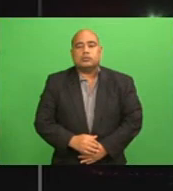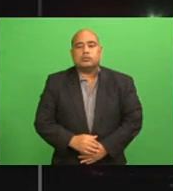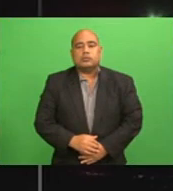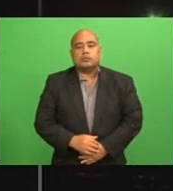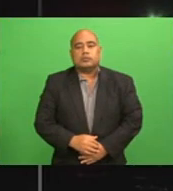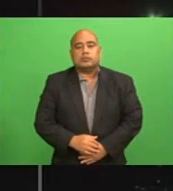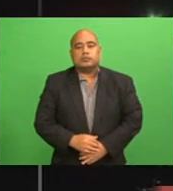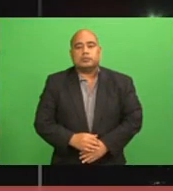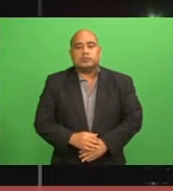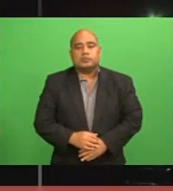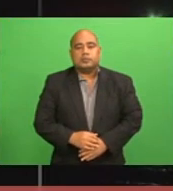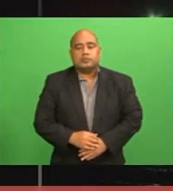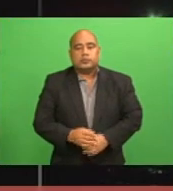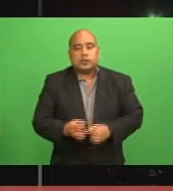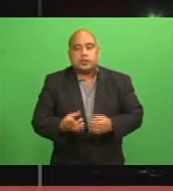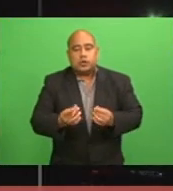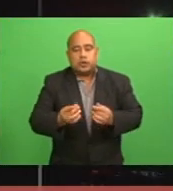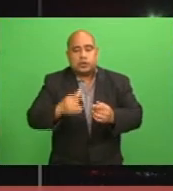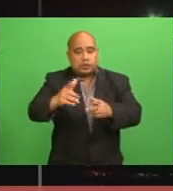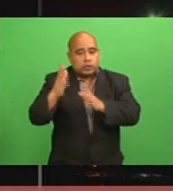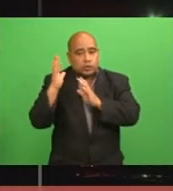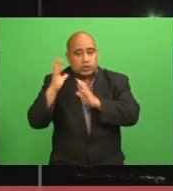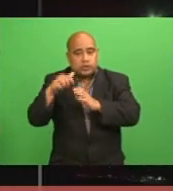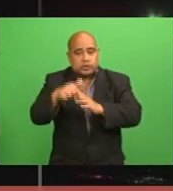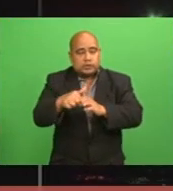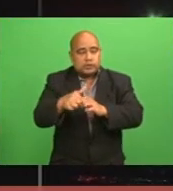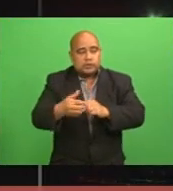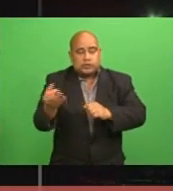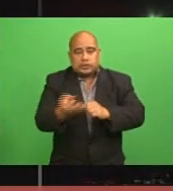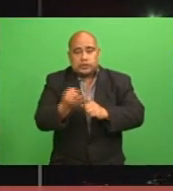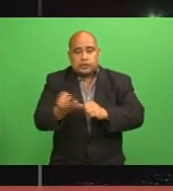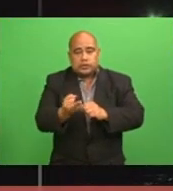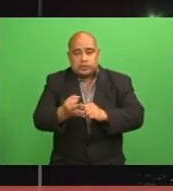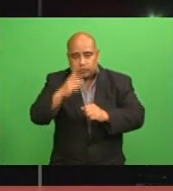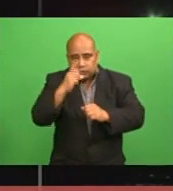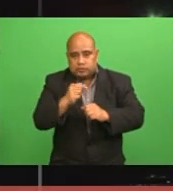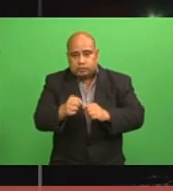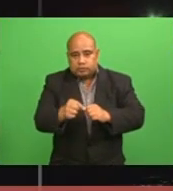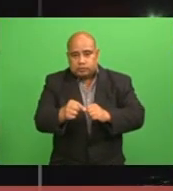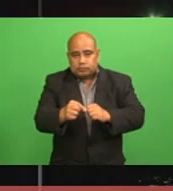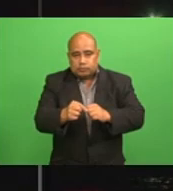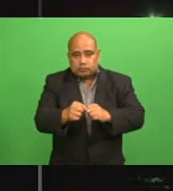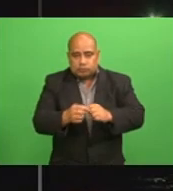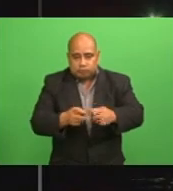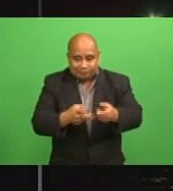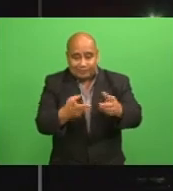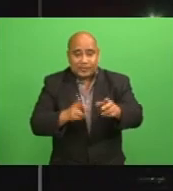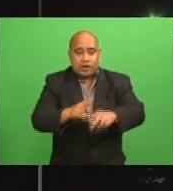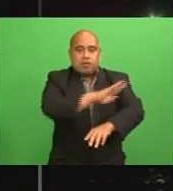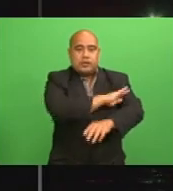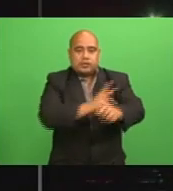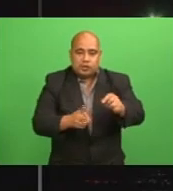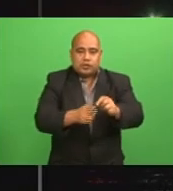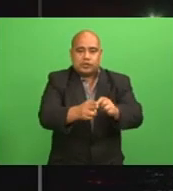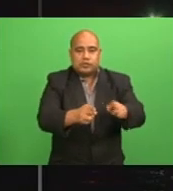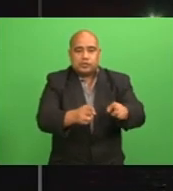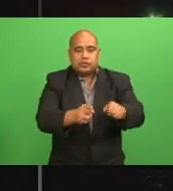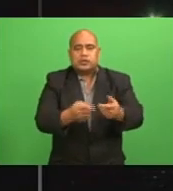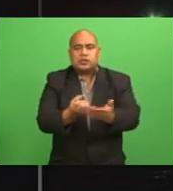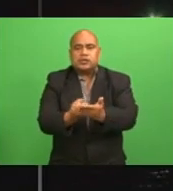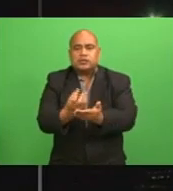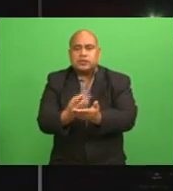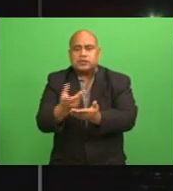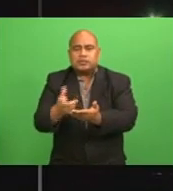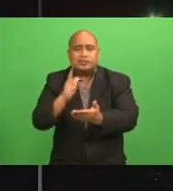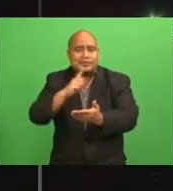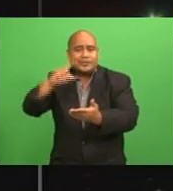Edible coconut oil is on supermarket shelves following the launch by Prime Minister Vurenge Bainimarama in Savu yesterday.